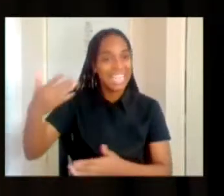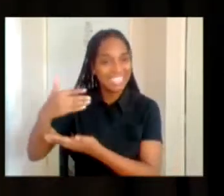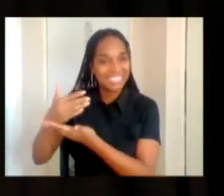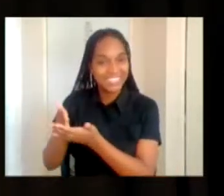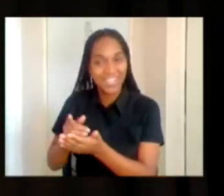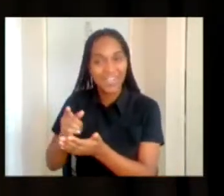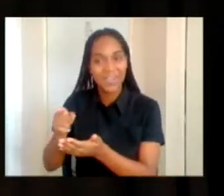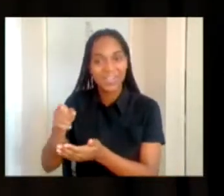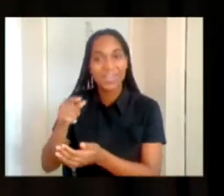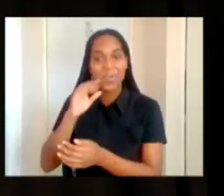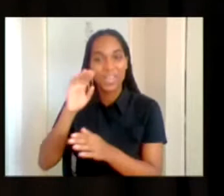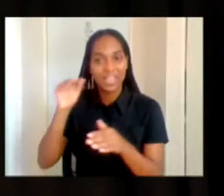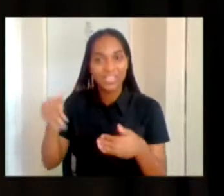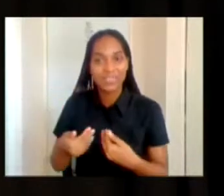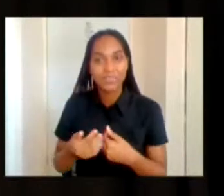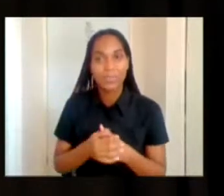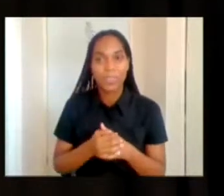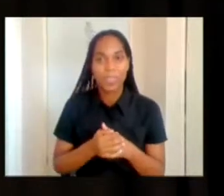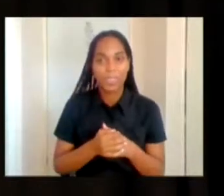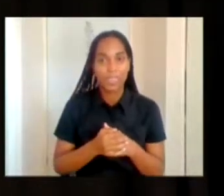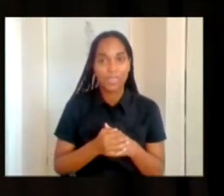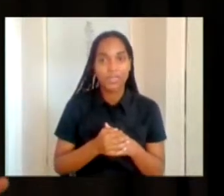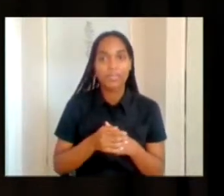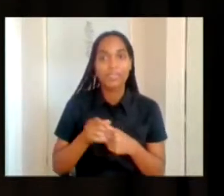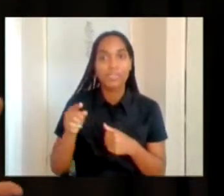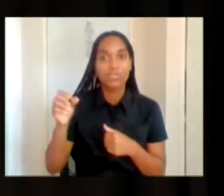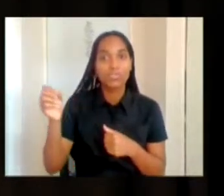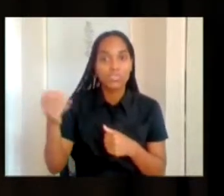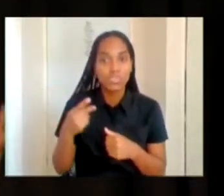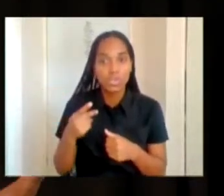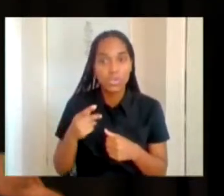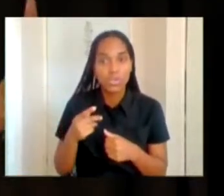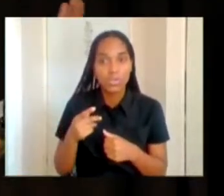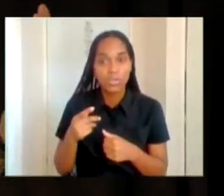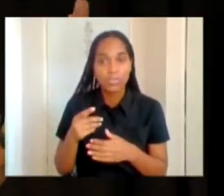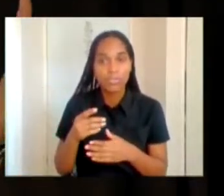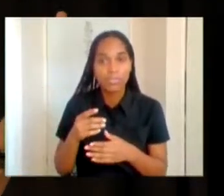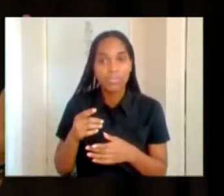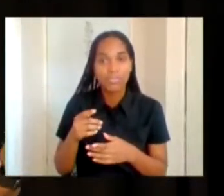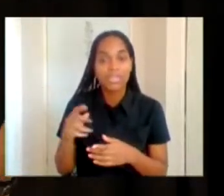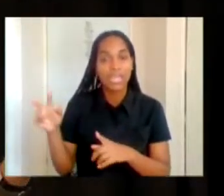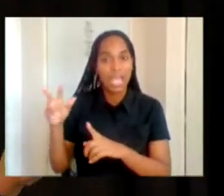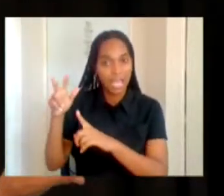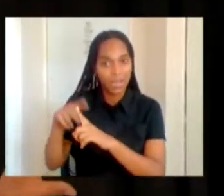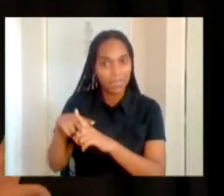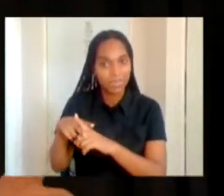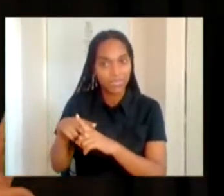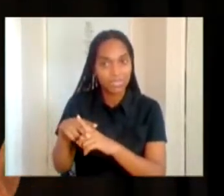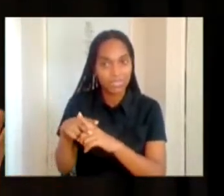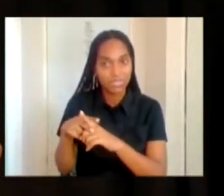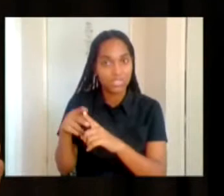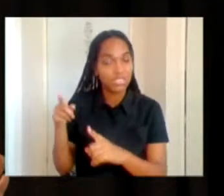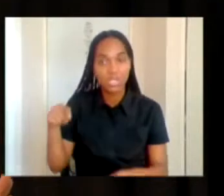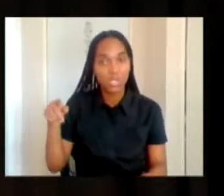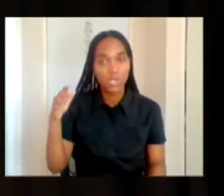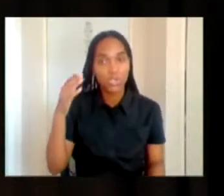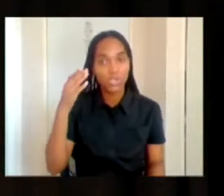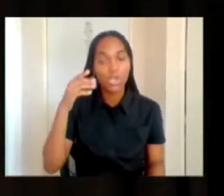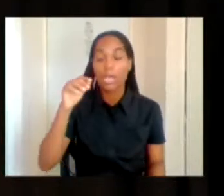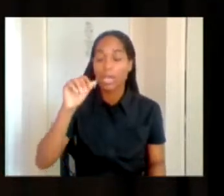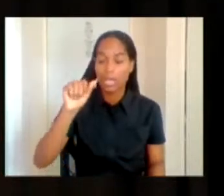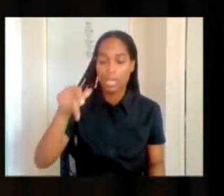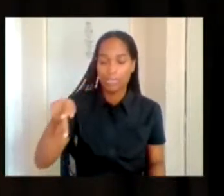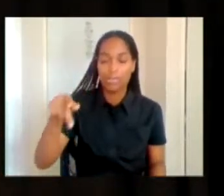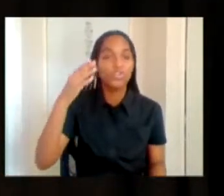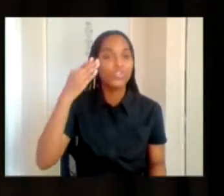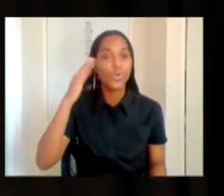introduce, the return path, it's the applications don't know where the data is coming from. Honestly,